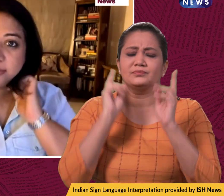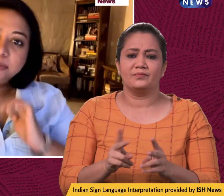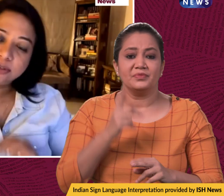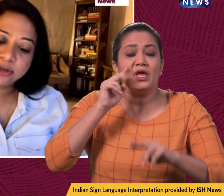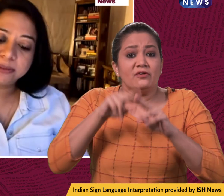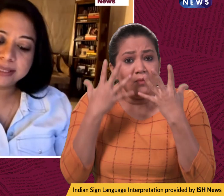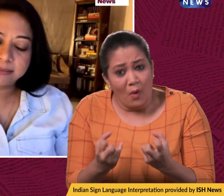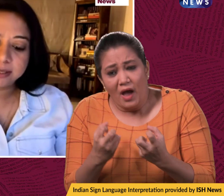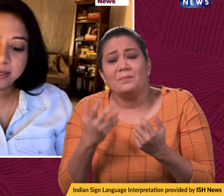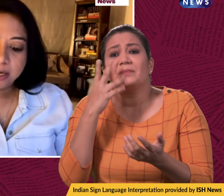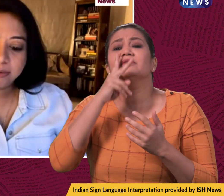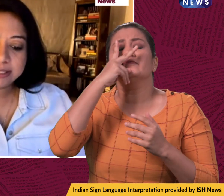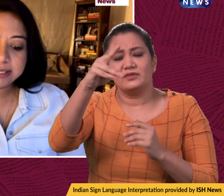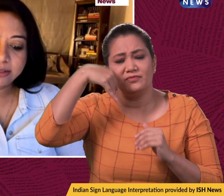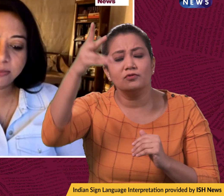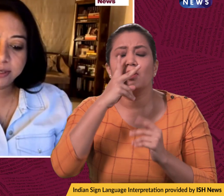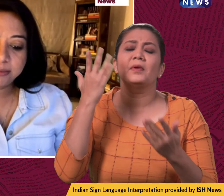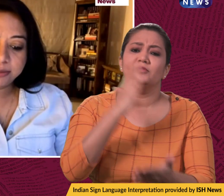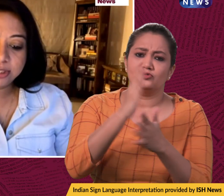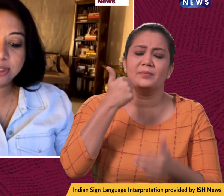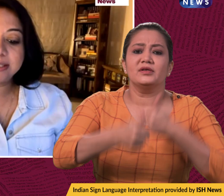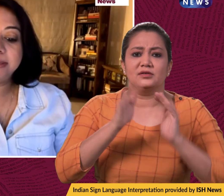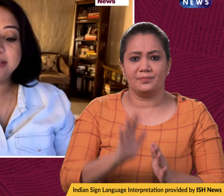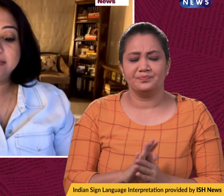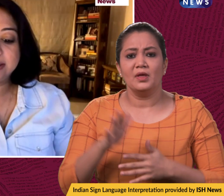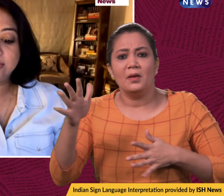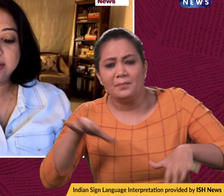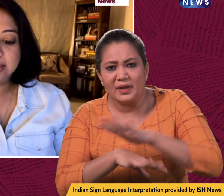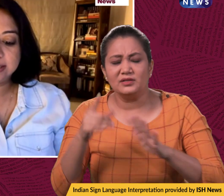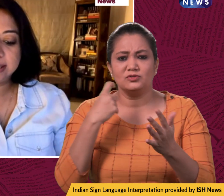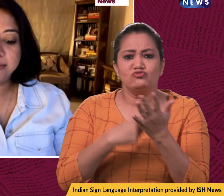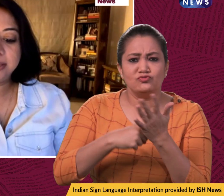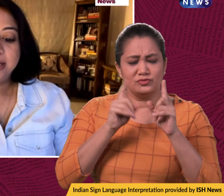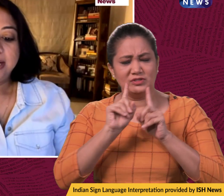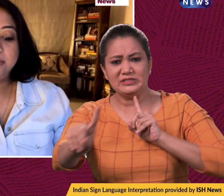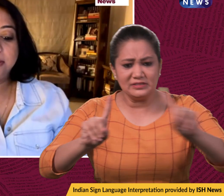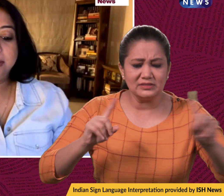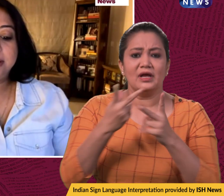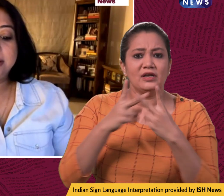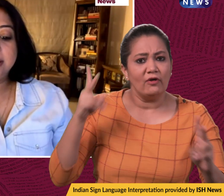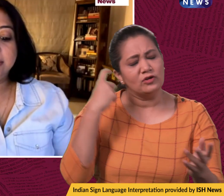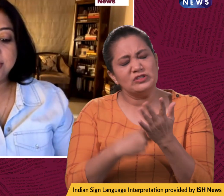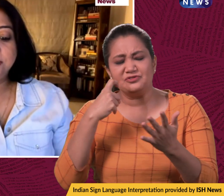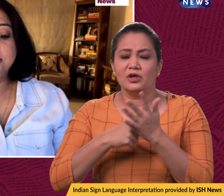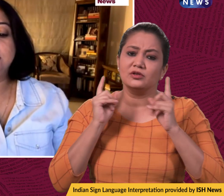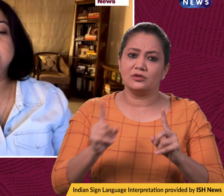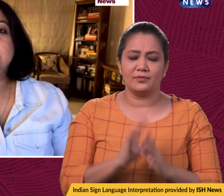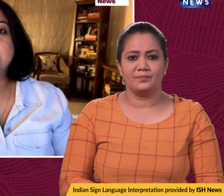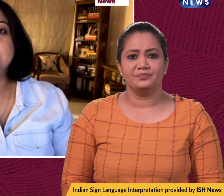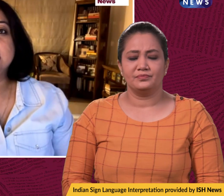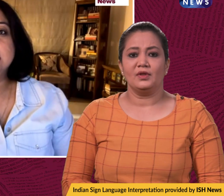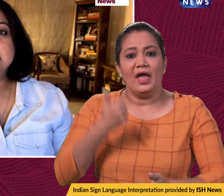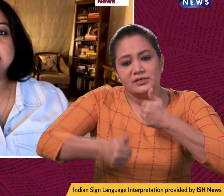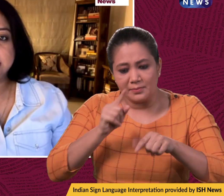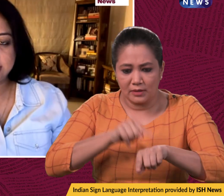required, we will stop exams. However, the standard operating procedure is maintained very strictly in exams and we are making arrangements to